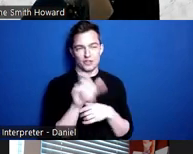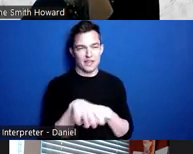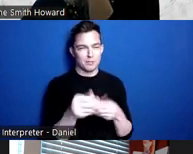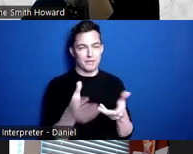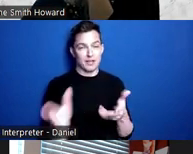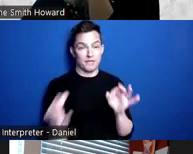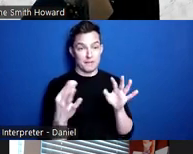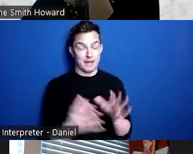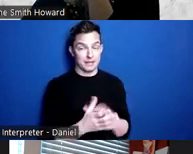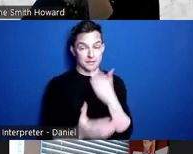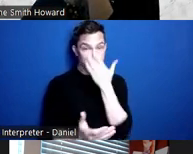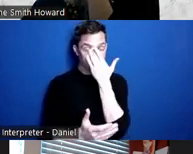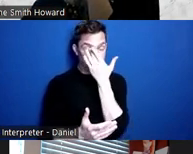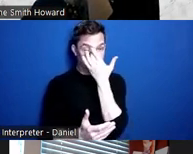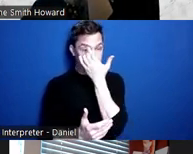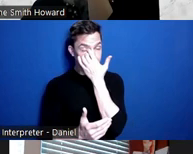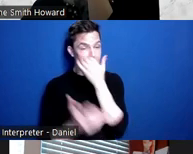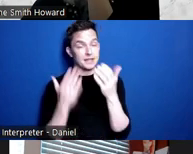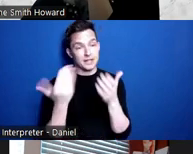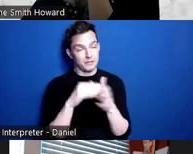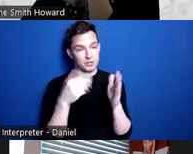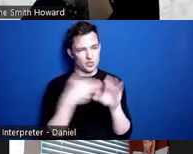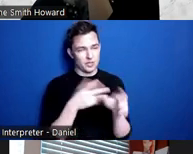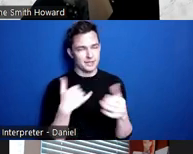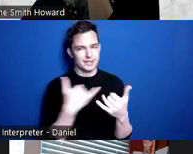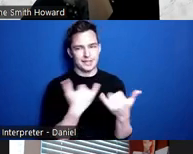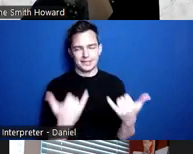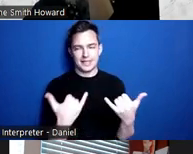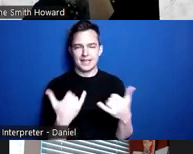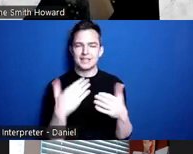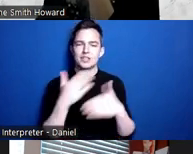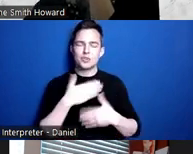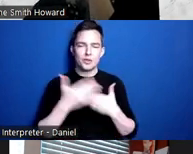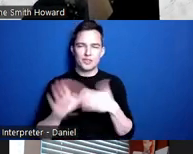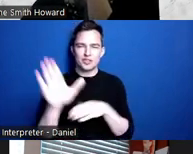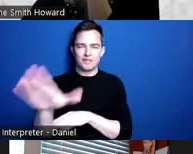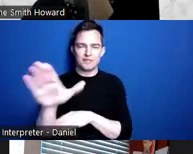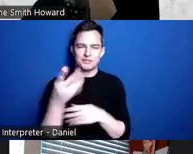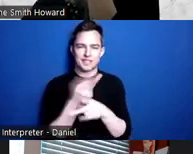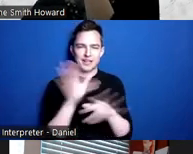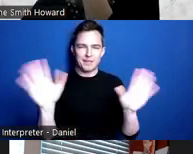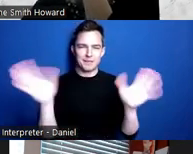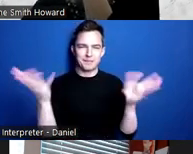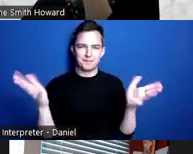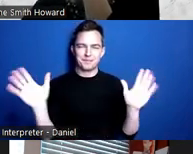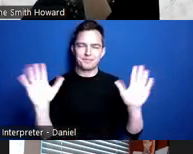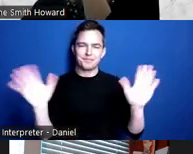feedback. Thank you again for joining us today, and enjoy the rest of your afternoon. Take care. See you.